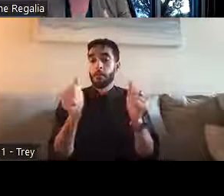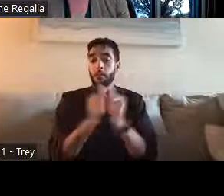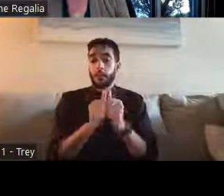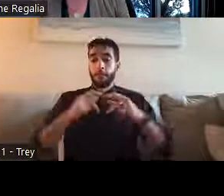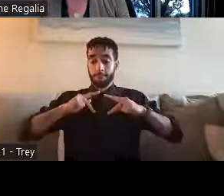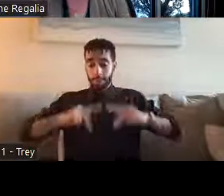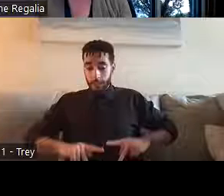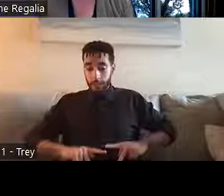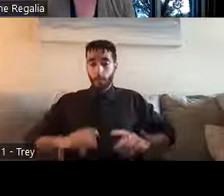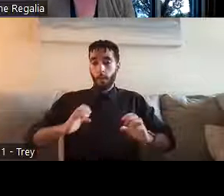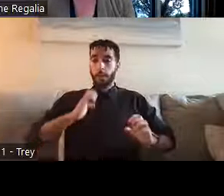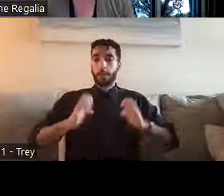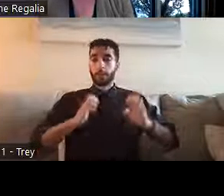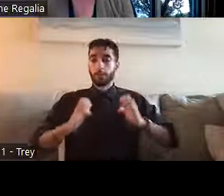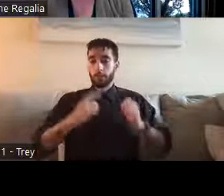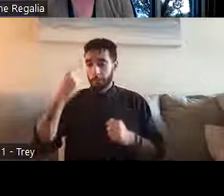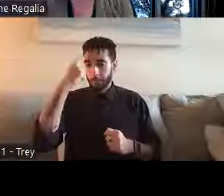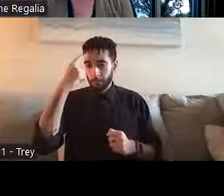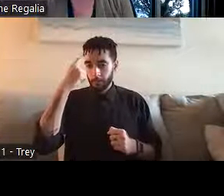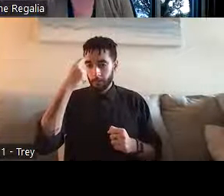cognitive function. Next slide.